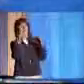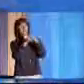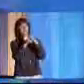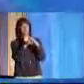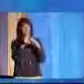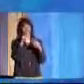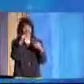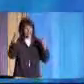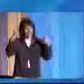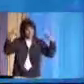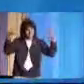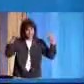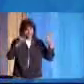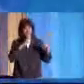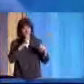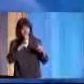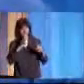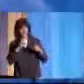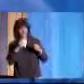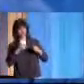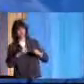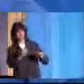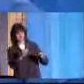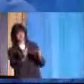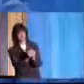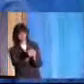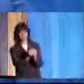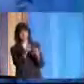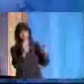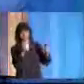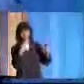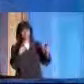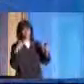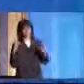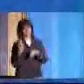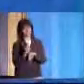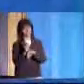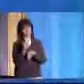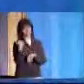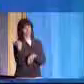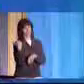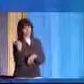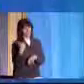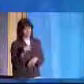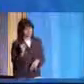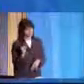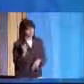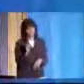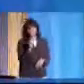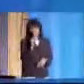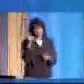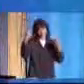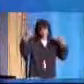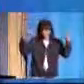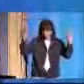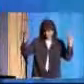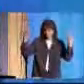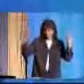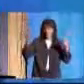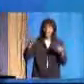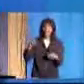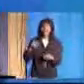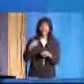have used. And they all kind of fit generally into the category of unconscious